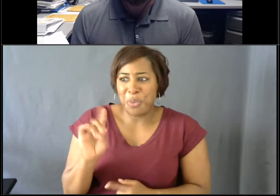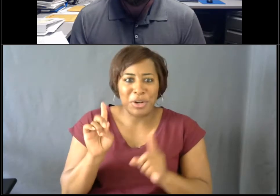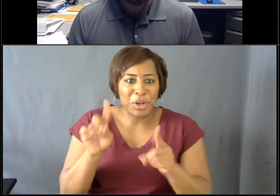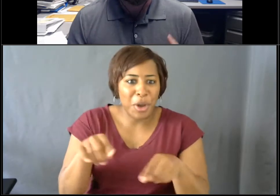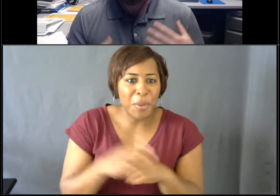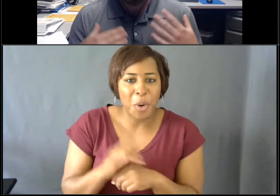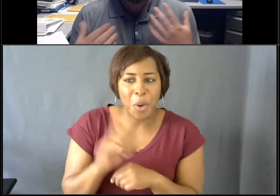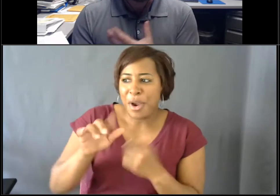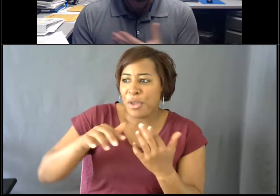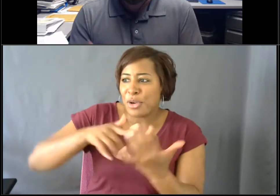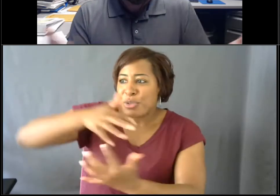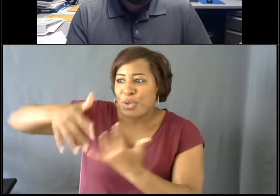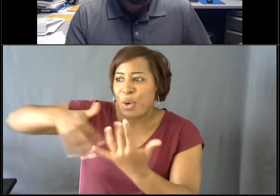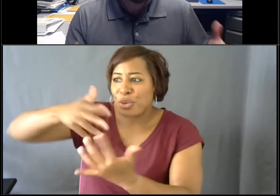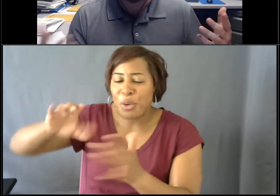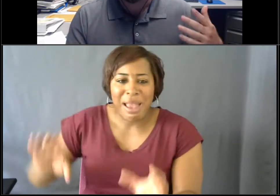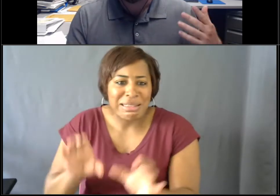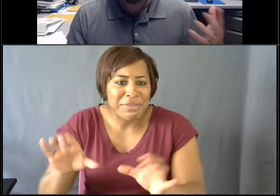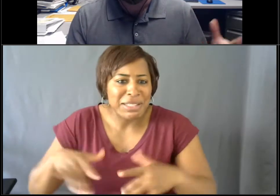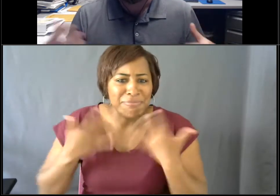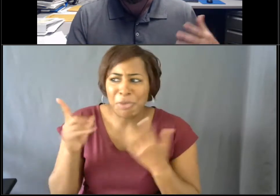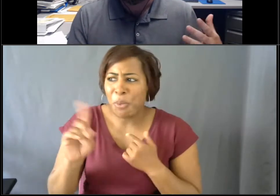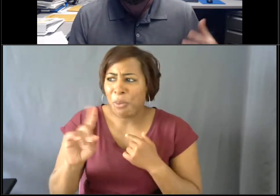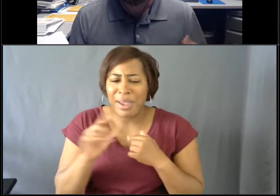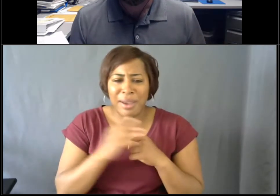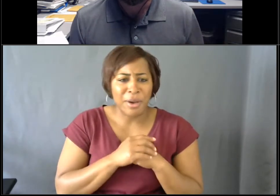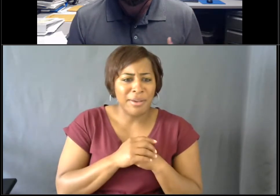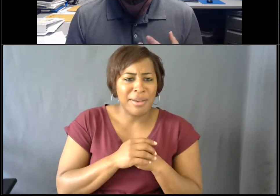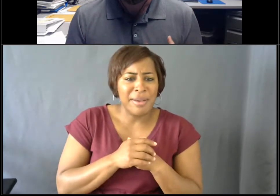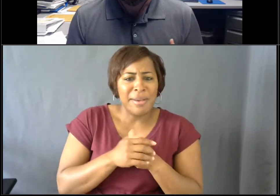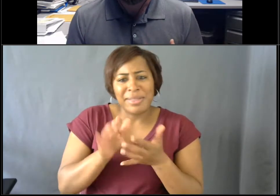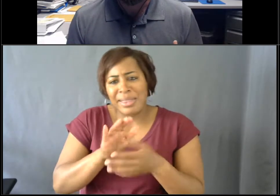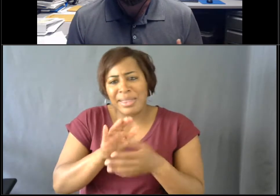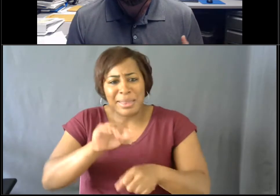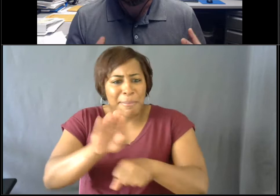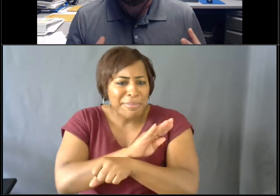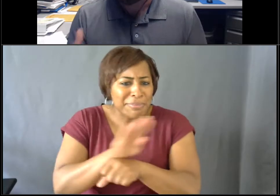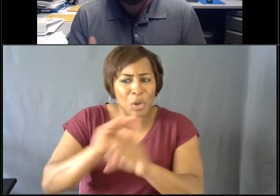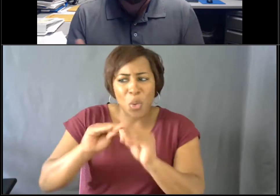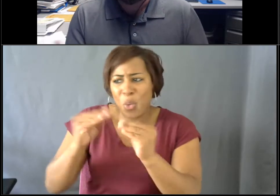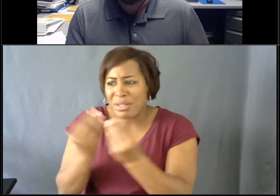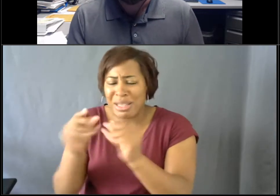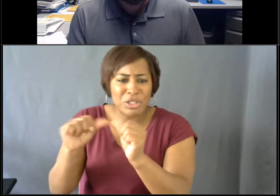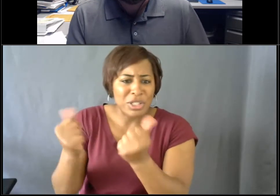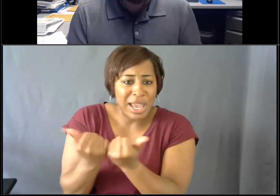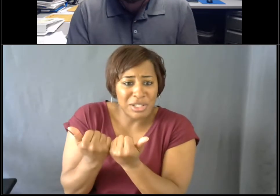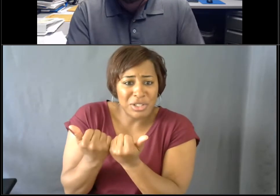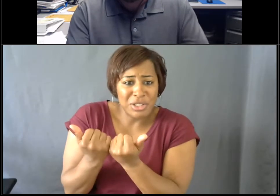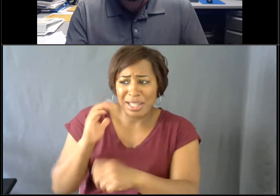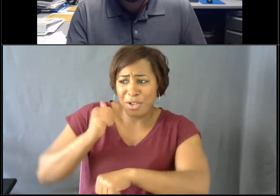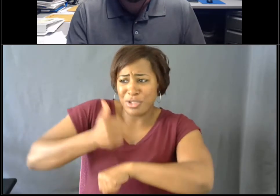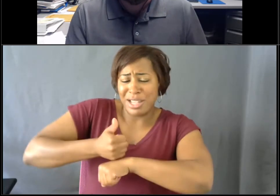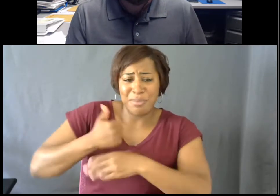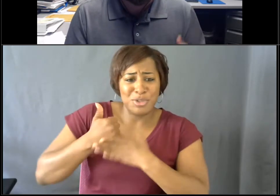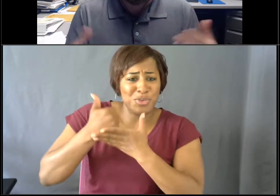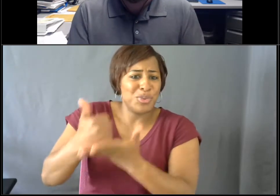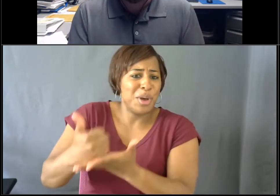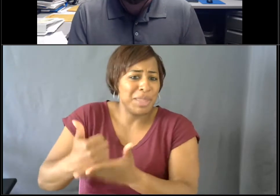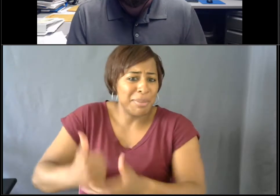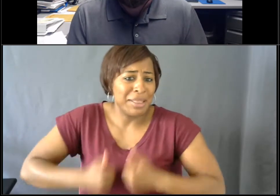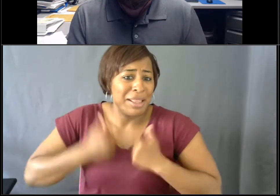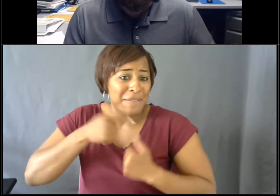social activities or what institutions or what organizations might be around to help them live in a hearing world